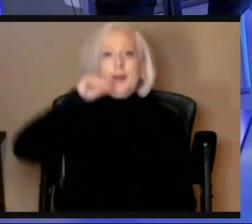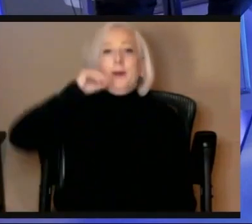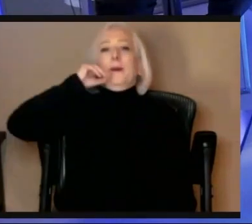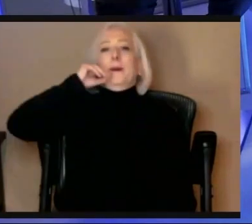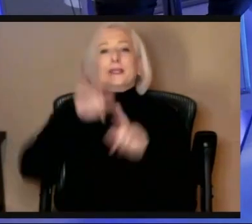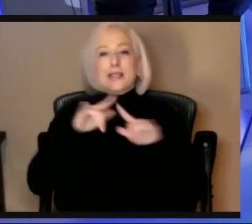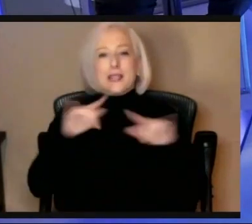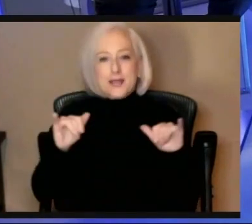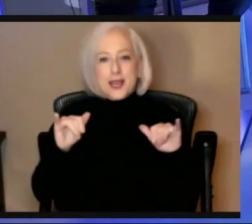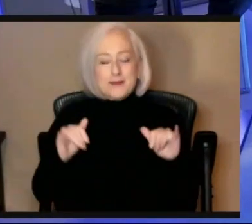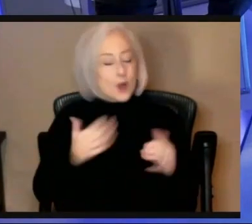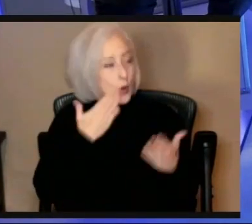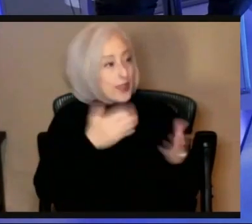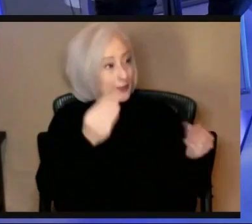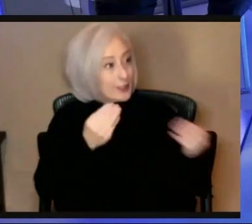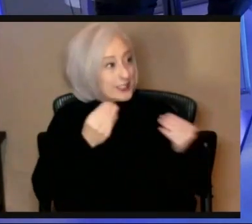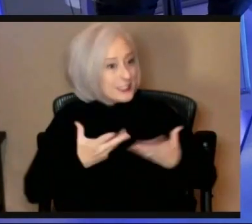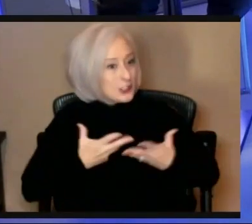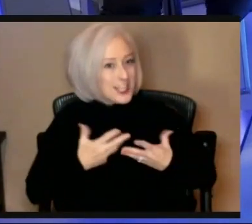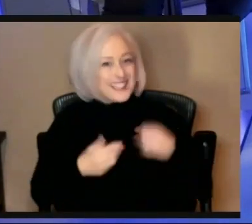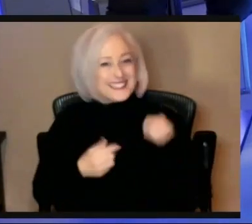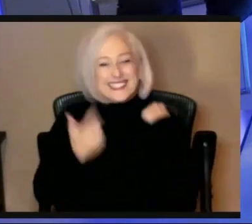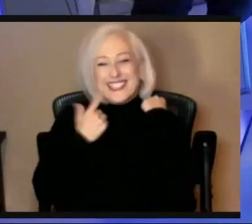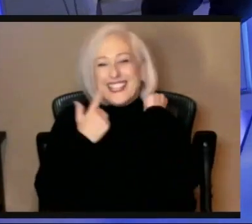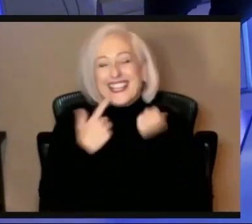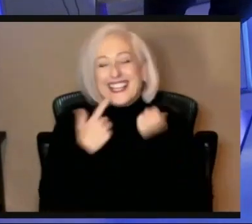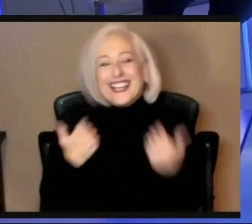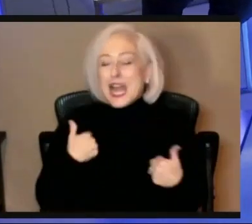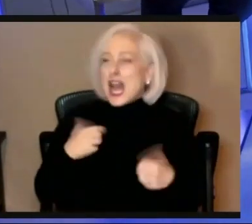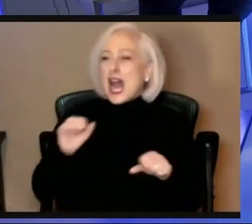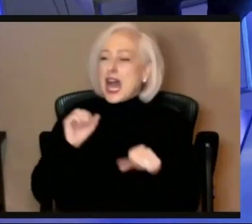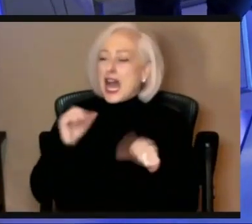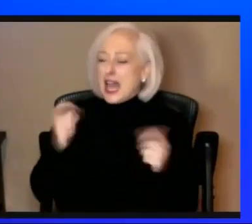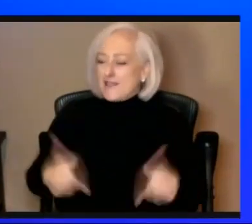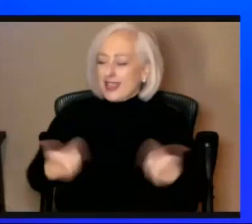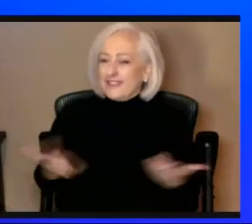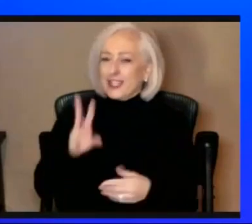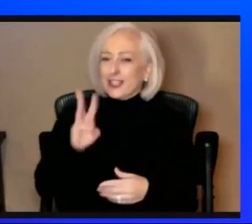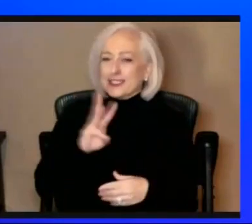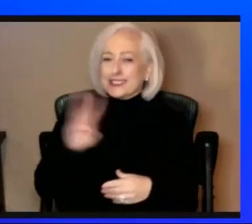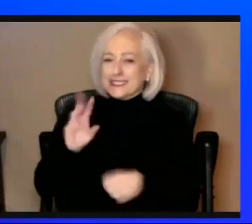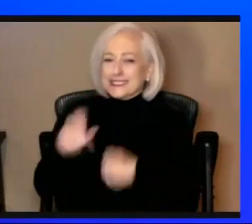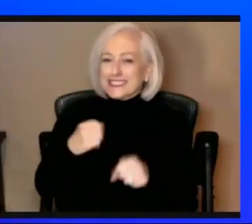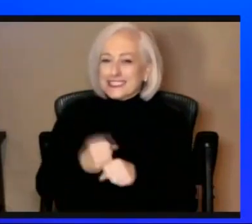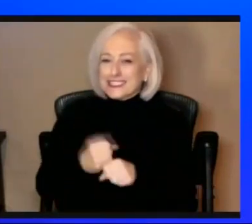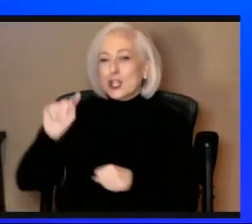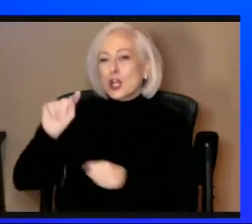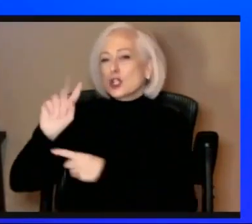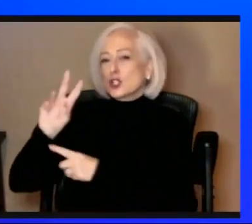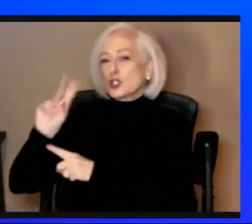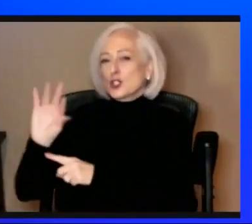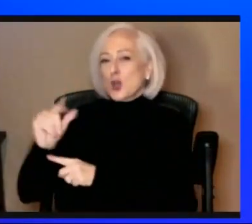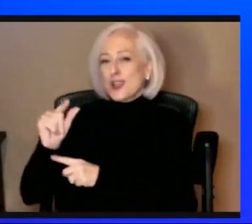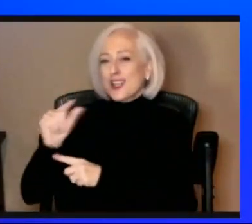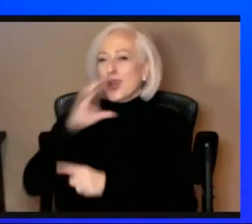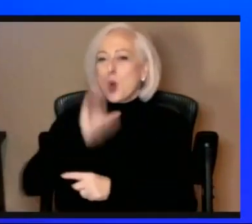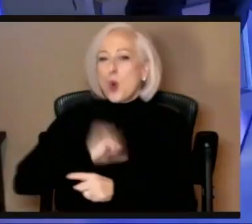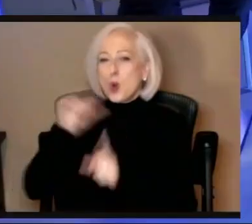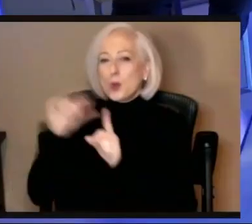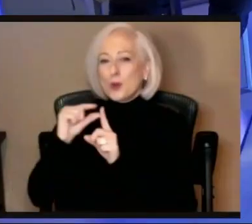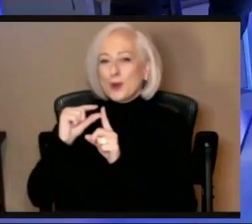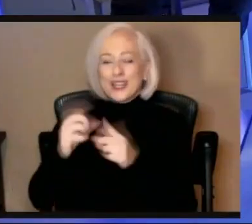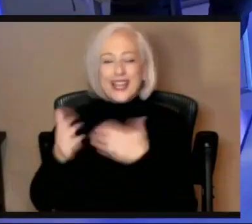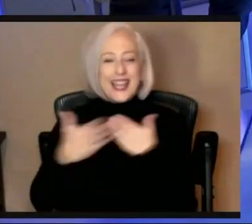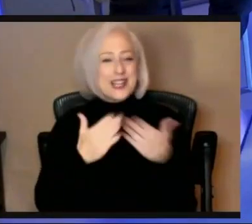old. I've been here for 62 years on this planet, so Fair enough. Toking was an old term. That's I fair. don't think people use it now. Okay, so smoking. one